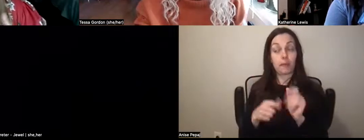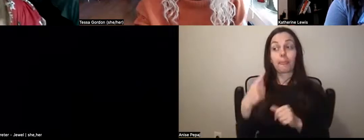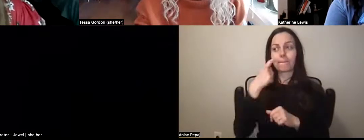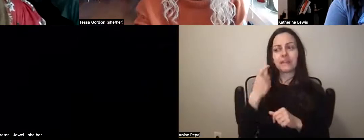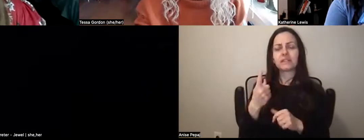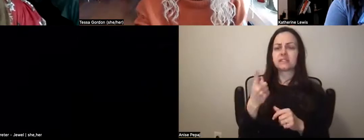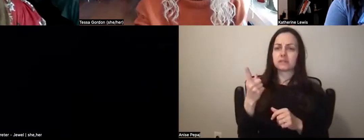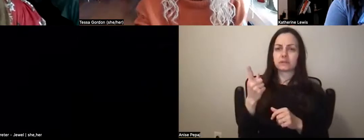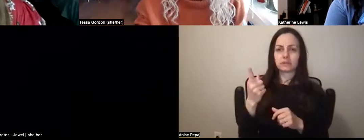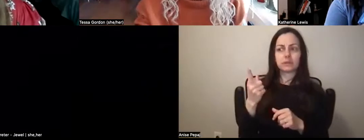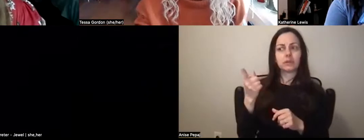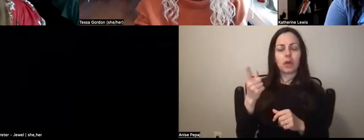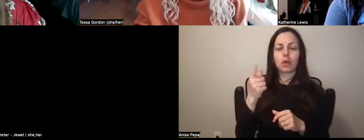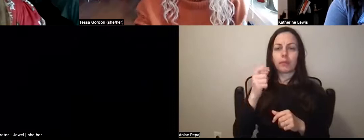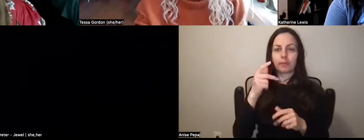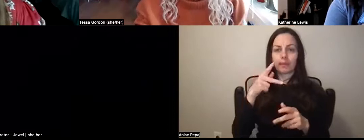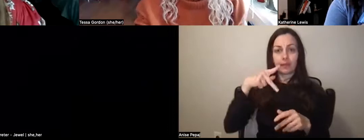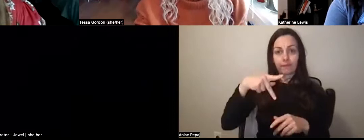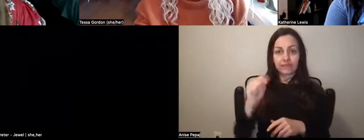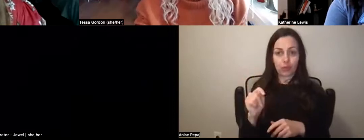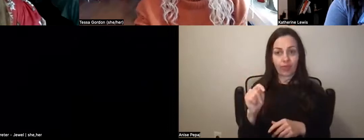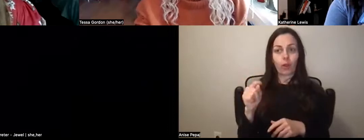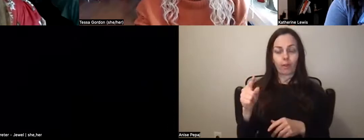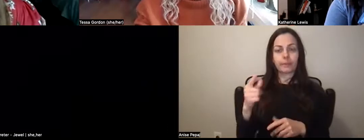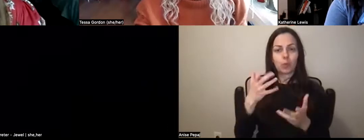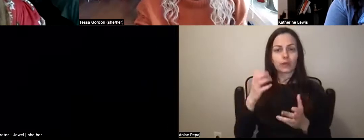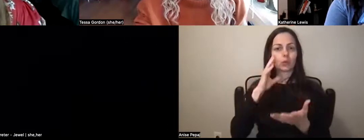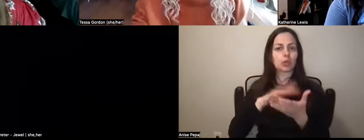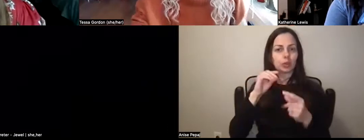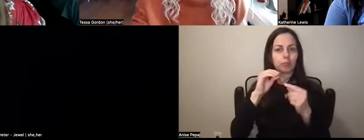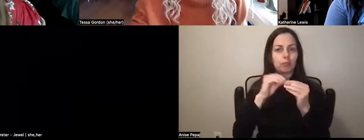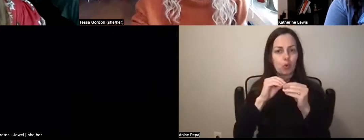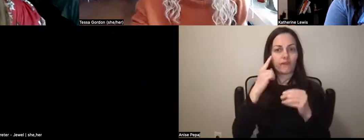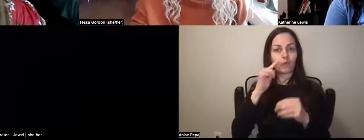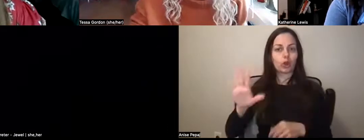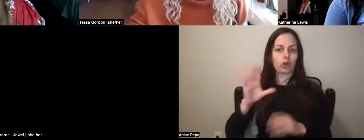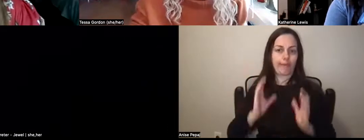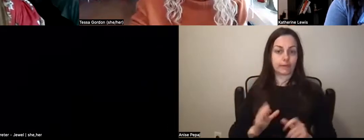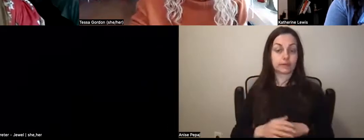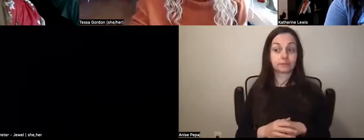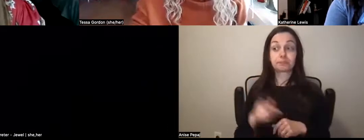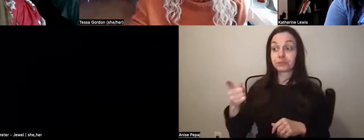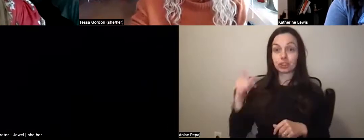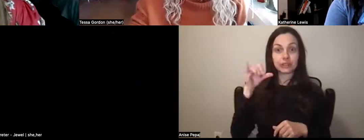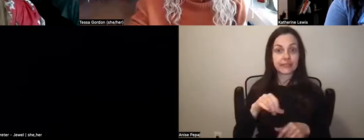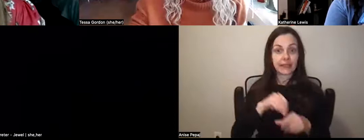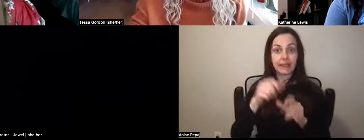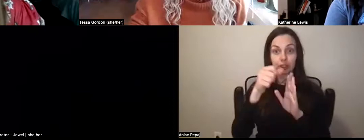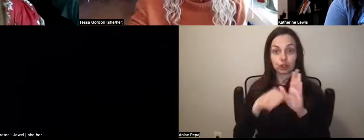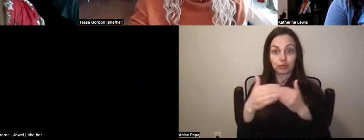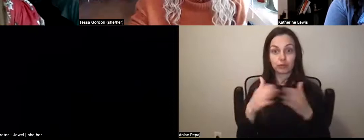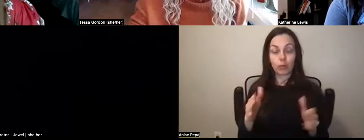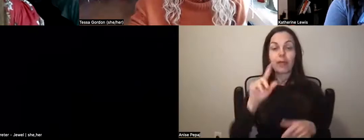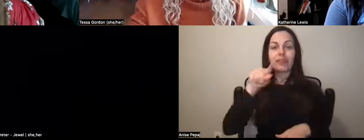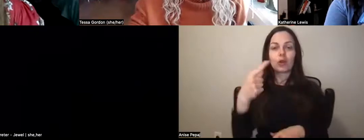were thinking about this procedure. She wanted to learn more. She was in the operating room And the only reason we know that that resident